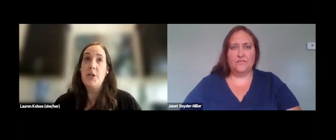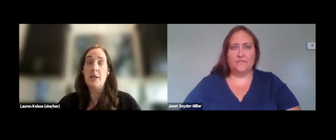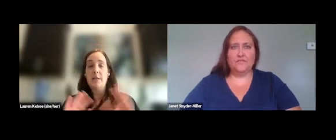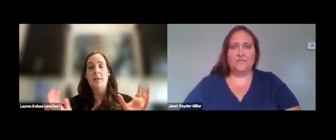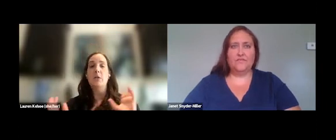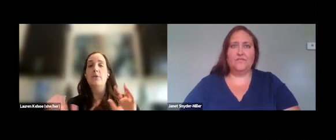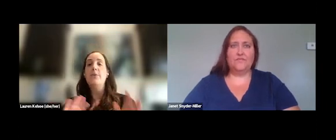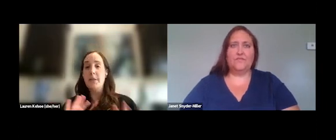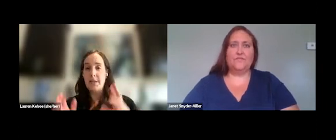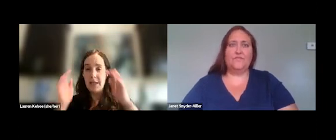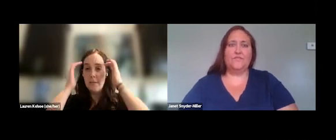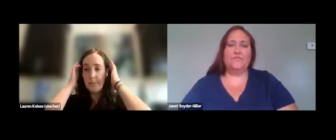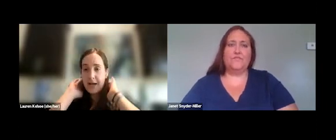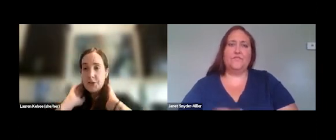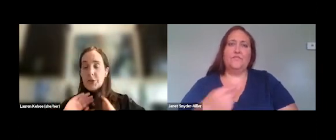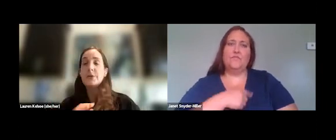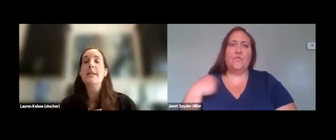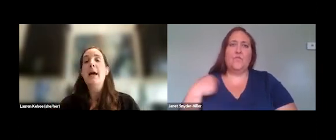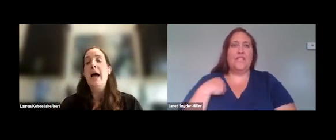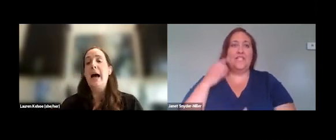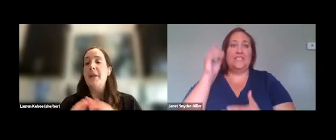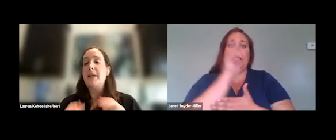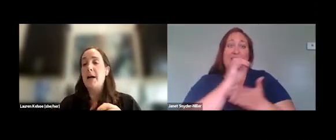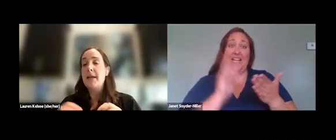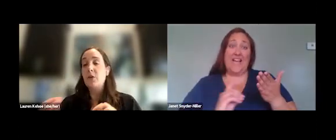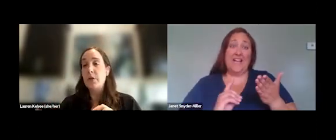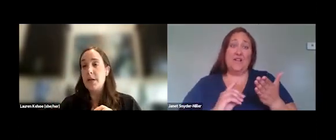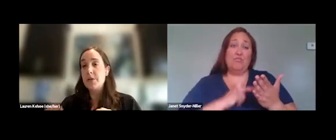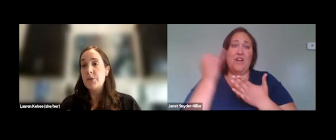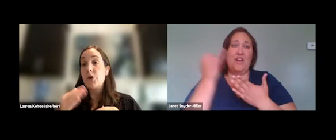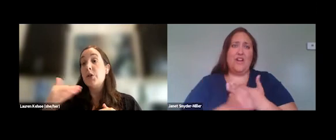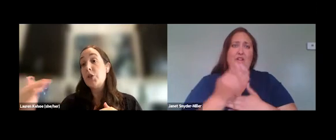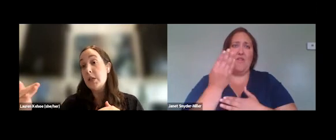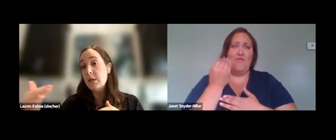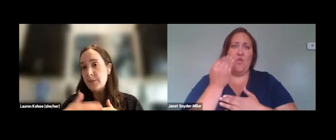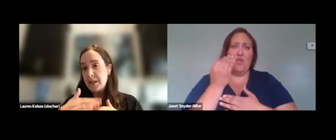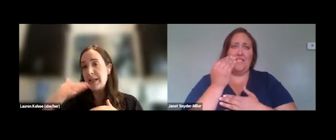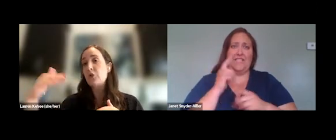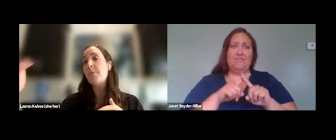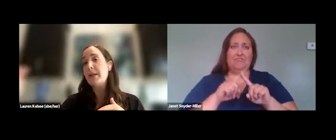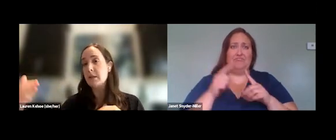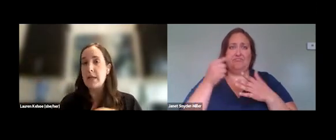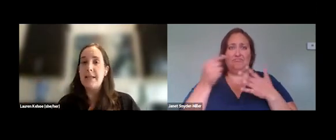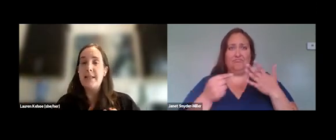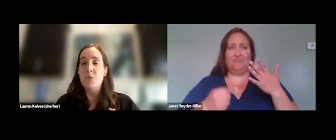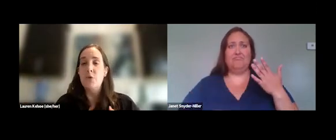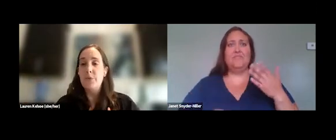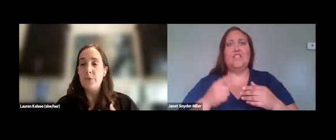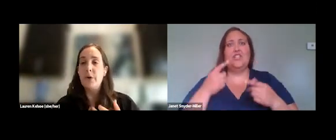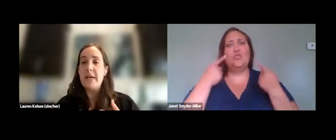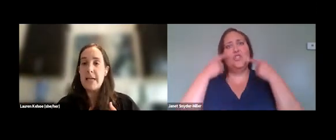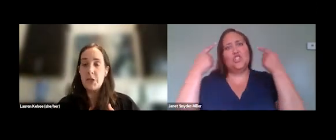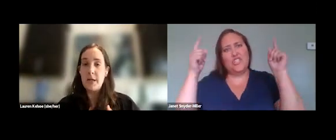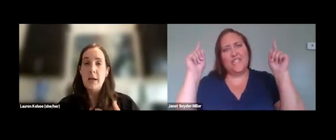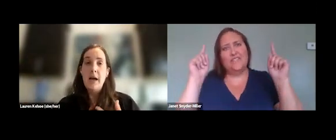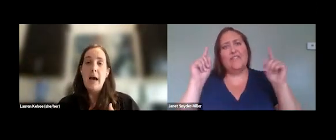the project to include 14 milestones that content creators could achieve kind of incrementally as they move through